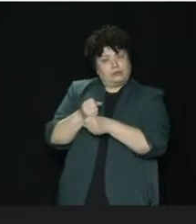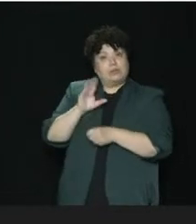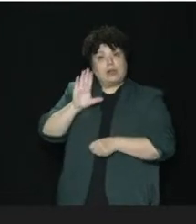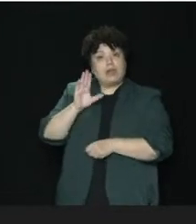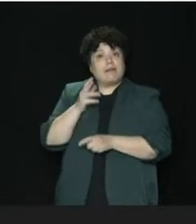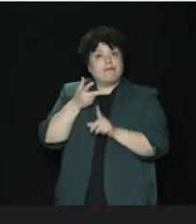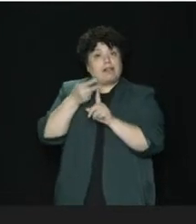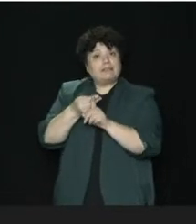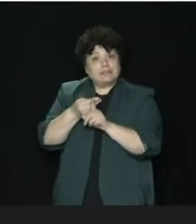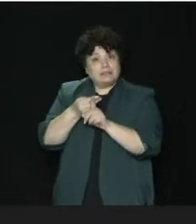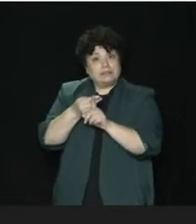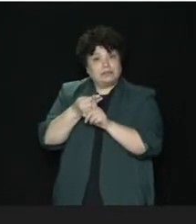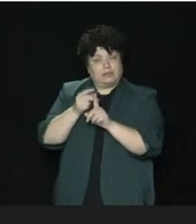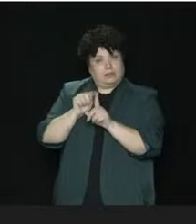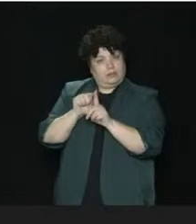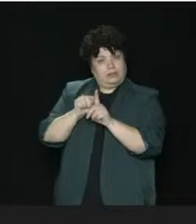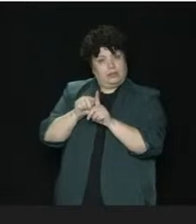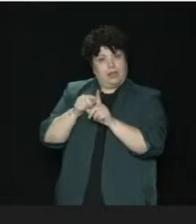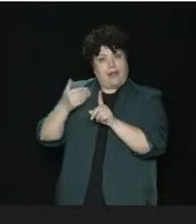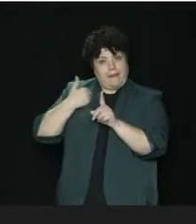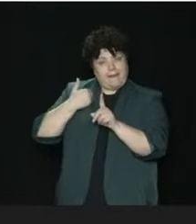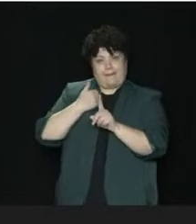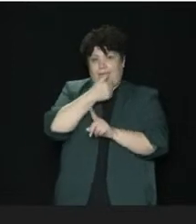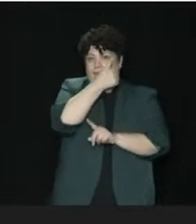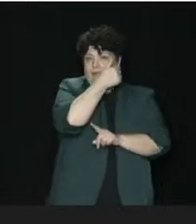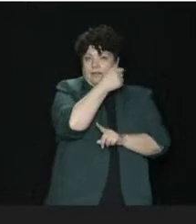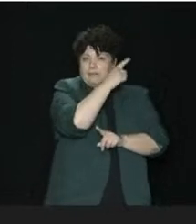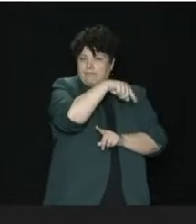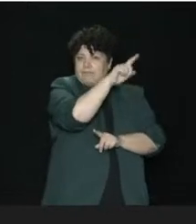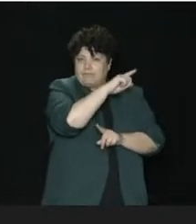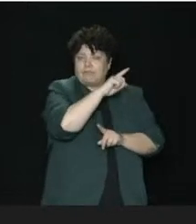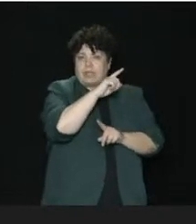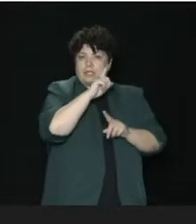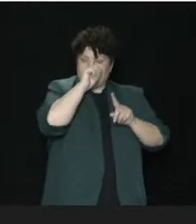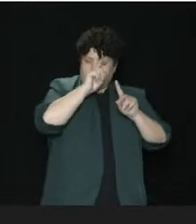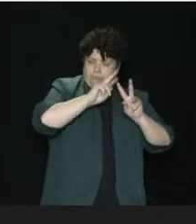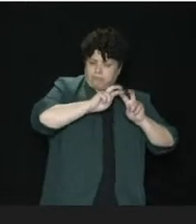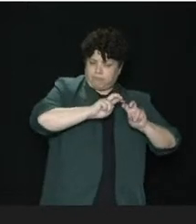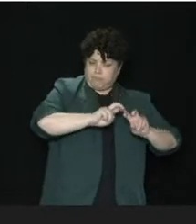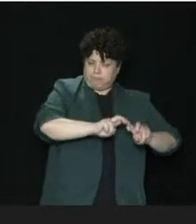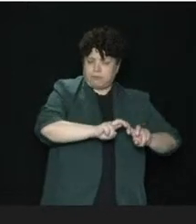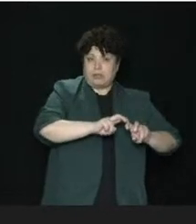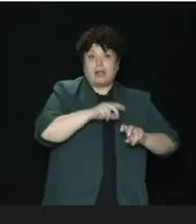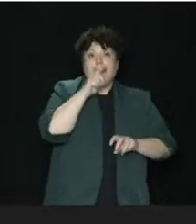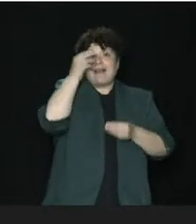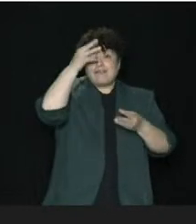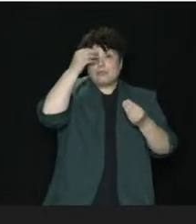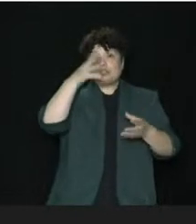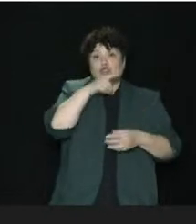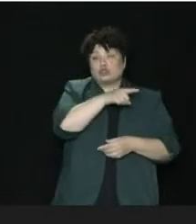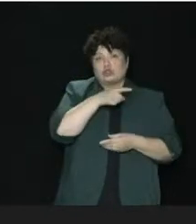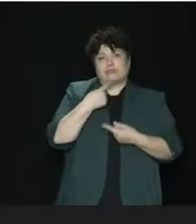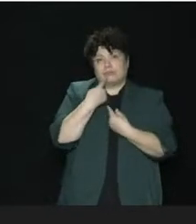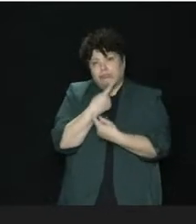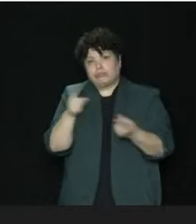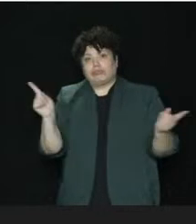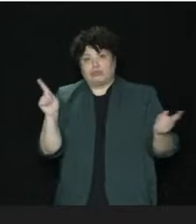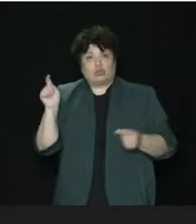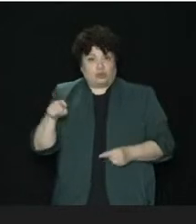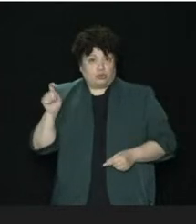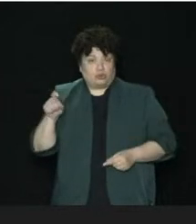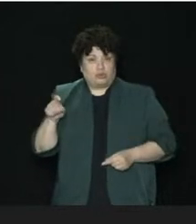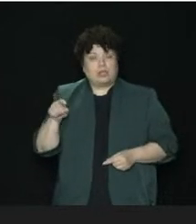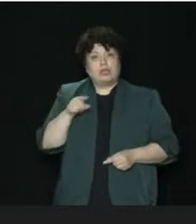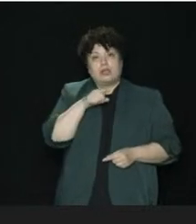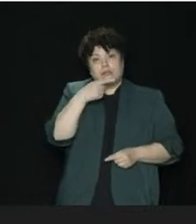offered to you is done with that best knowledge, and that information should be provided to everyone to make sure you get